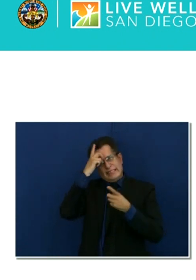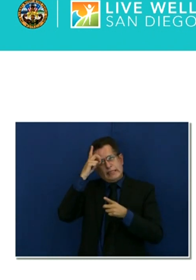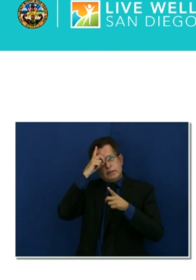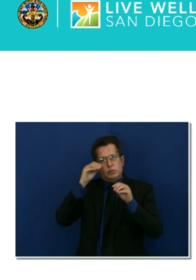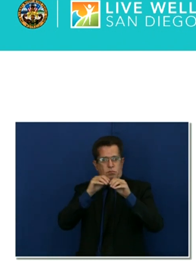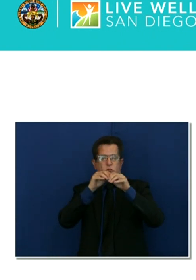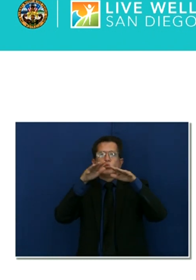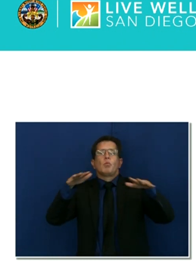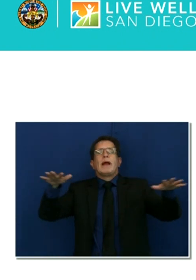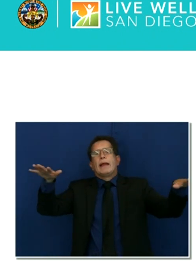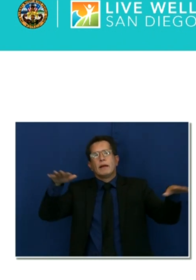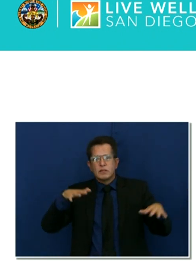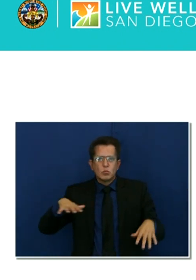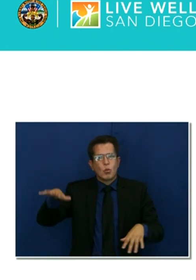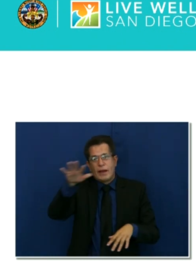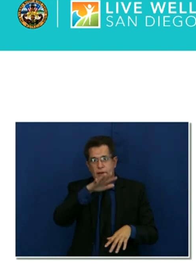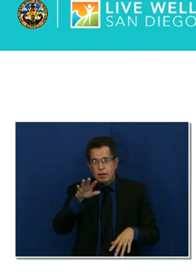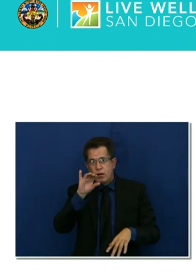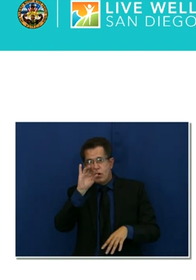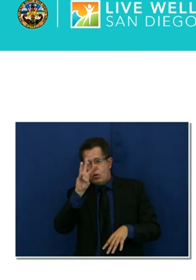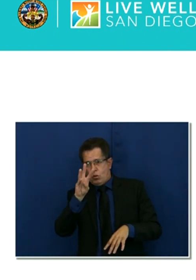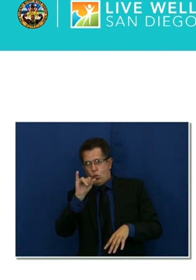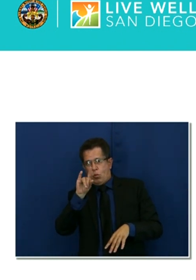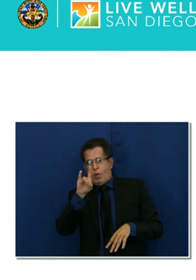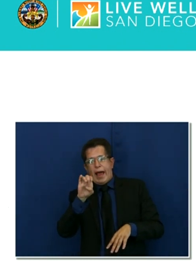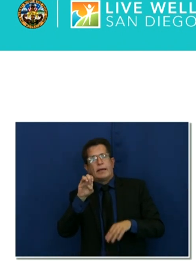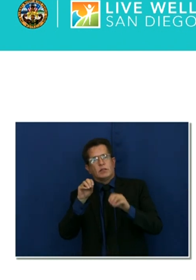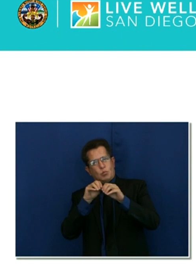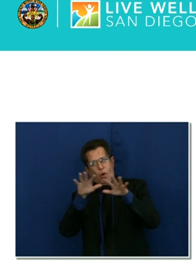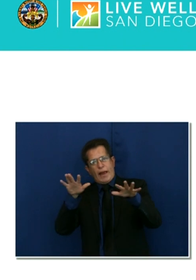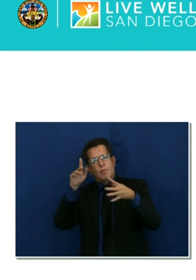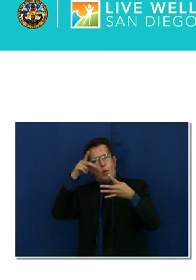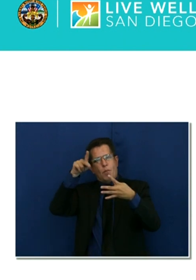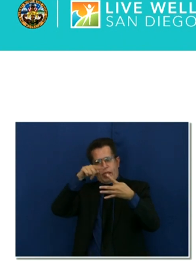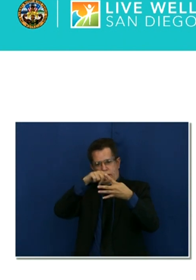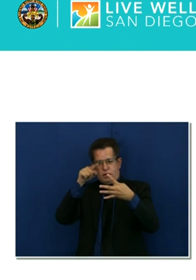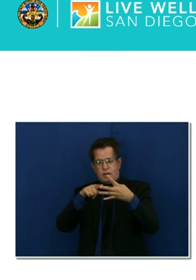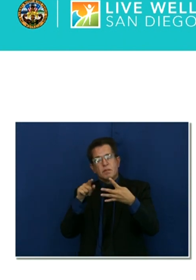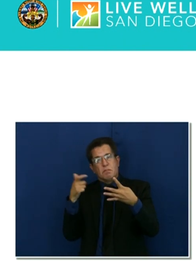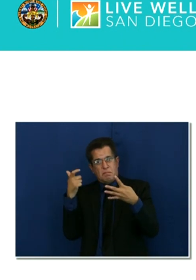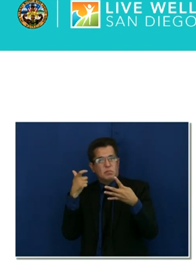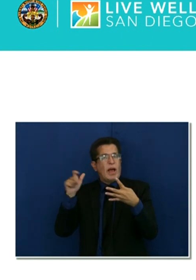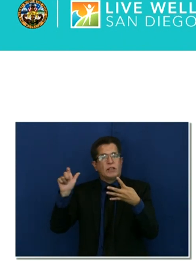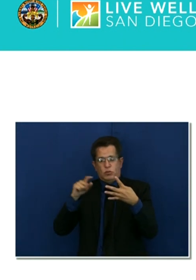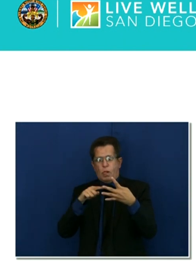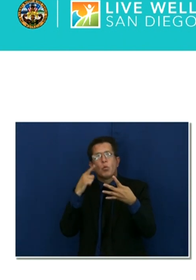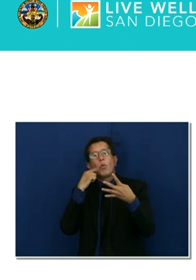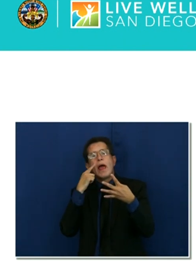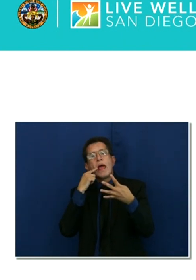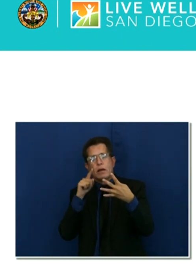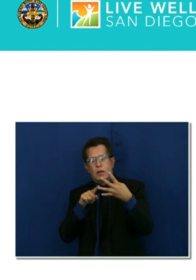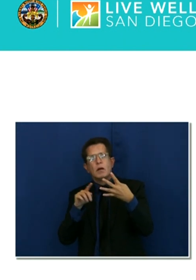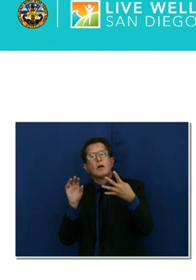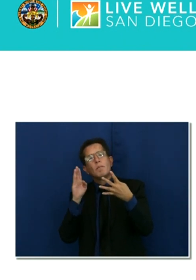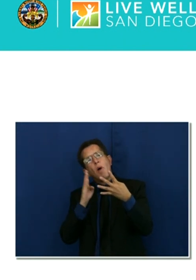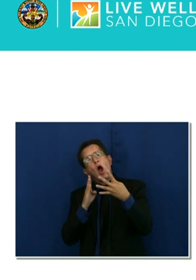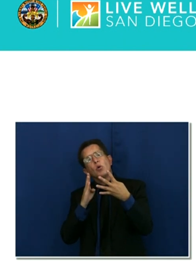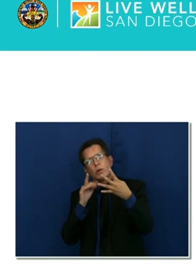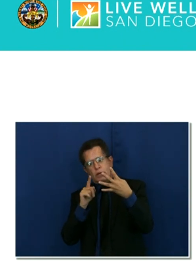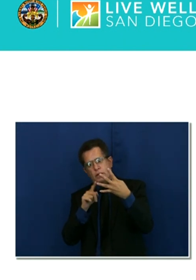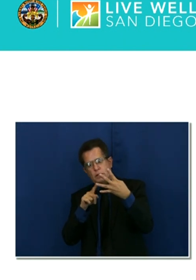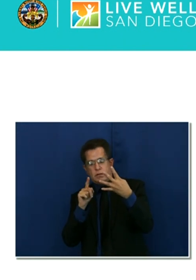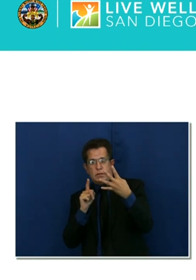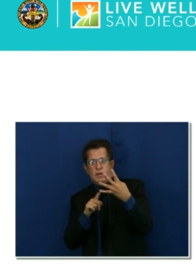transmission by first widespread, which is the purple tier, substantial, which is the red tier, moderate, orange tier,